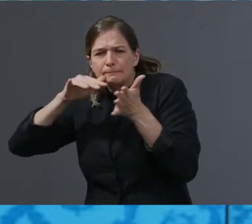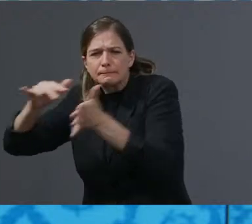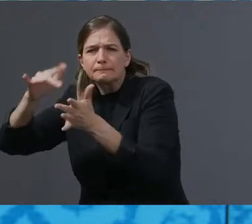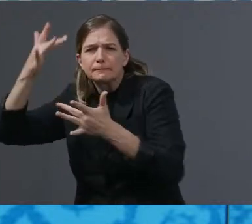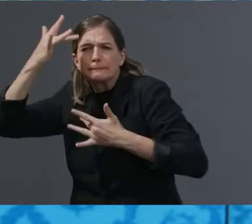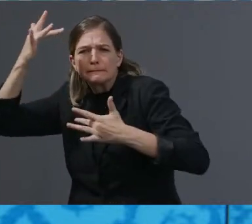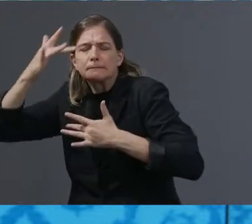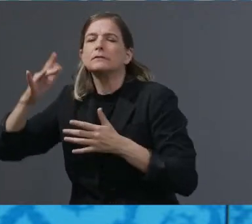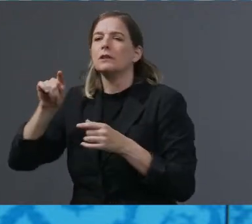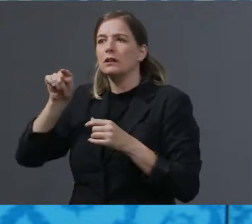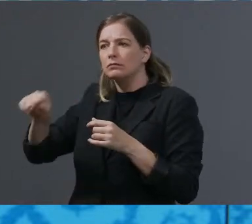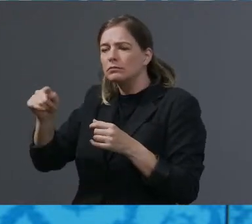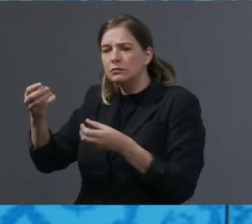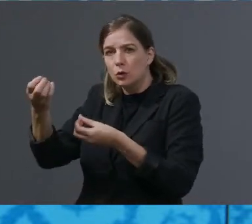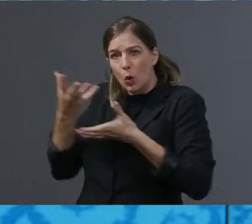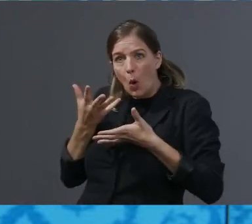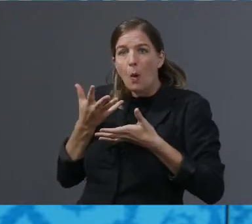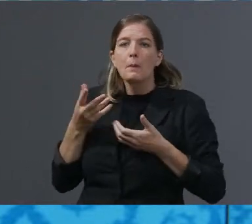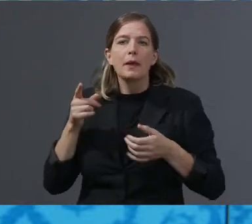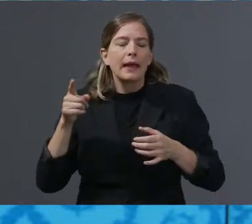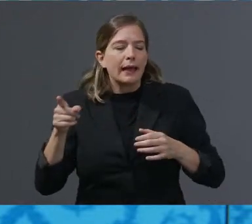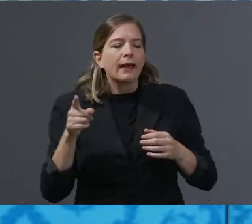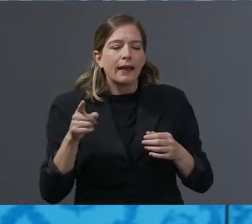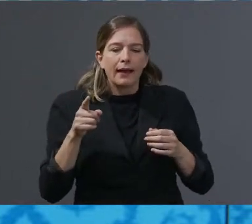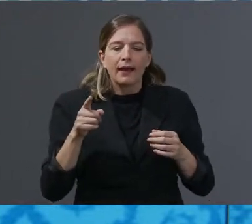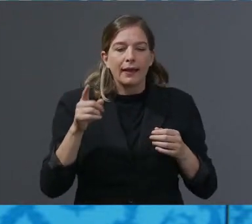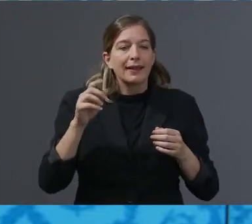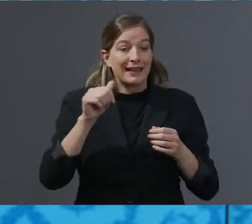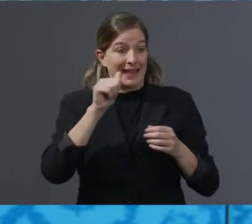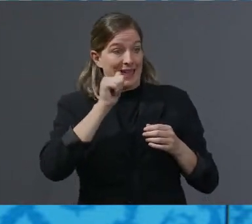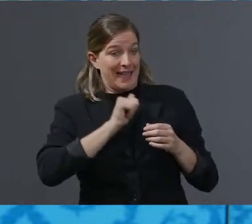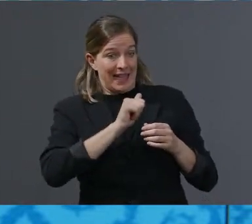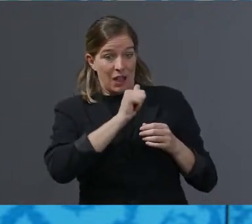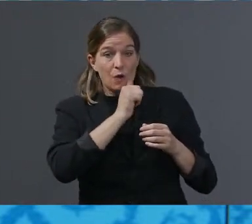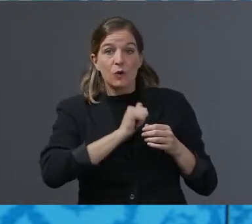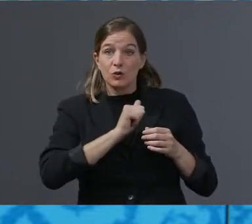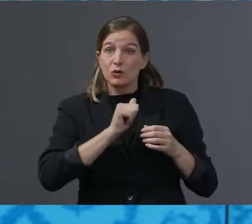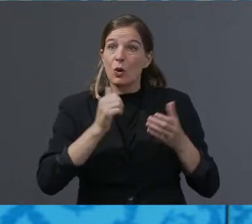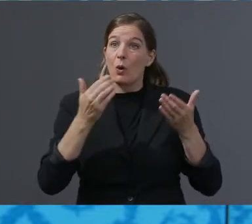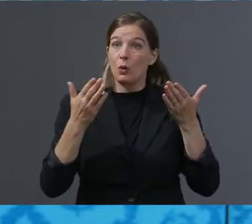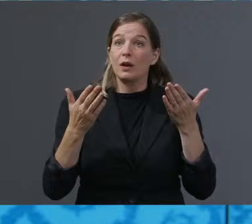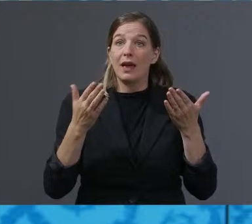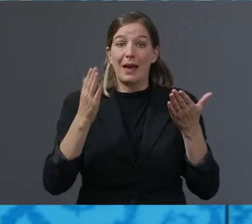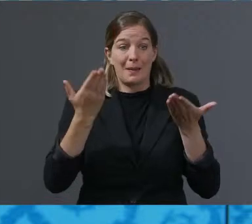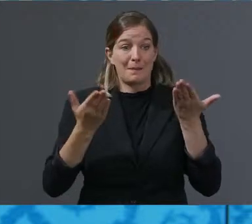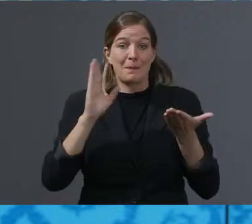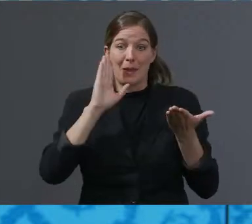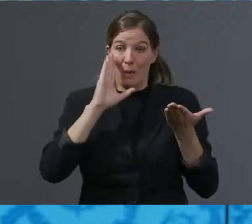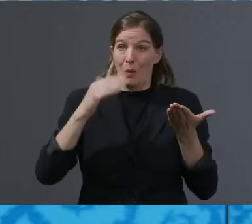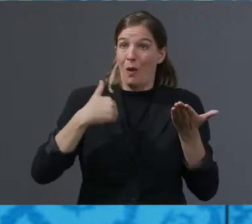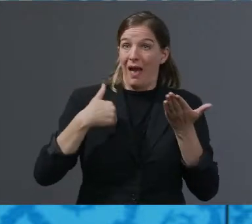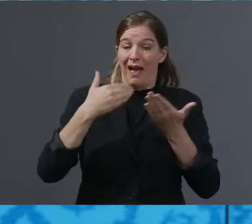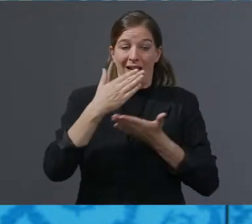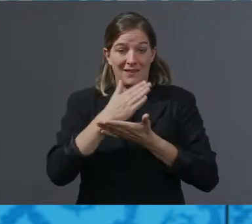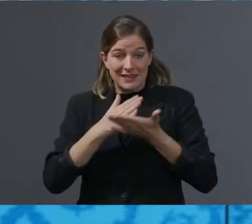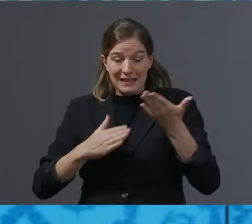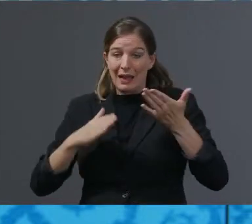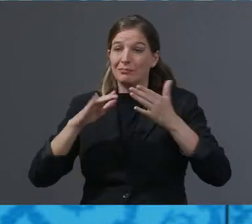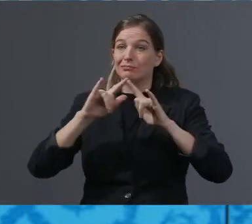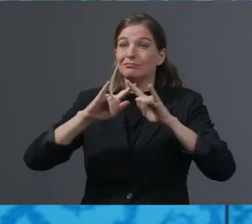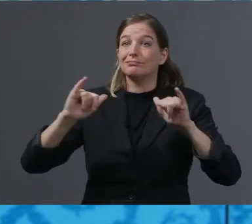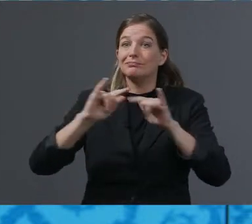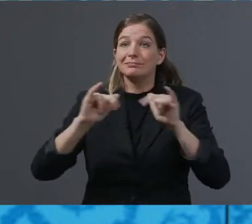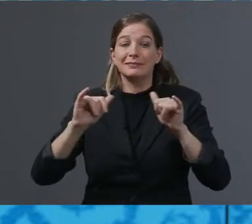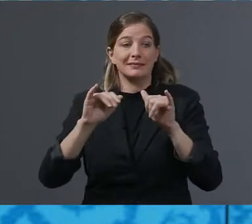Arizona has some inverse effects around our flu season because we're indoors